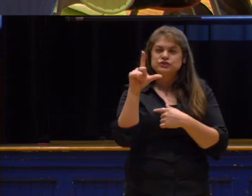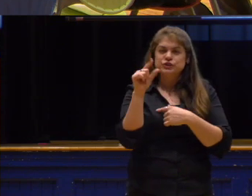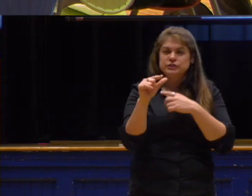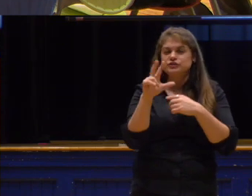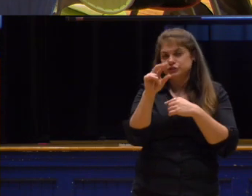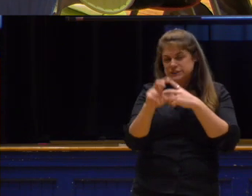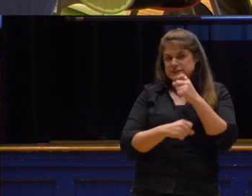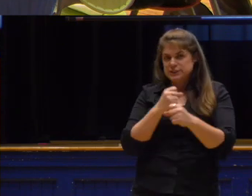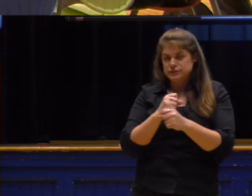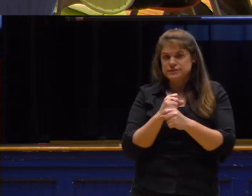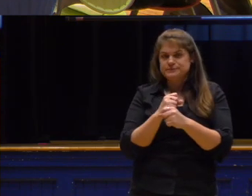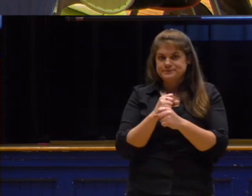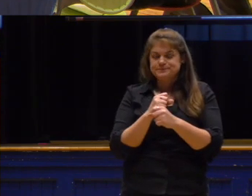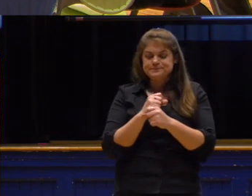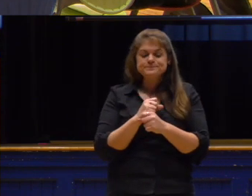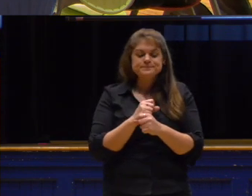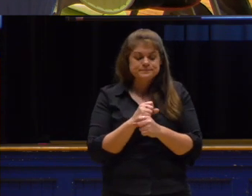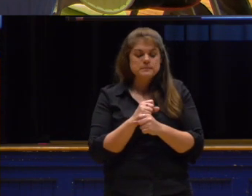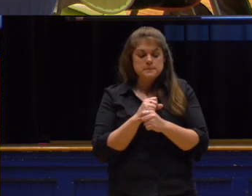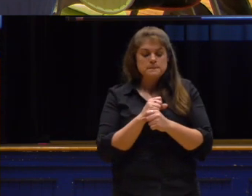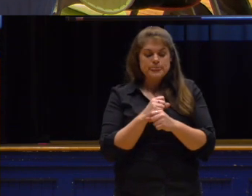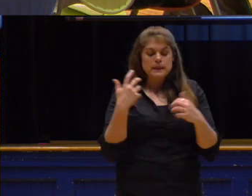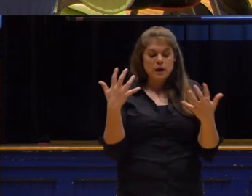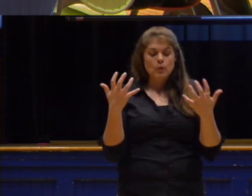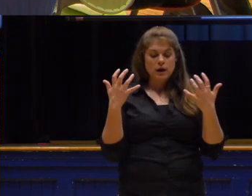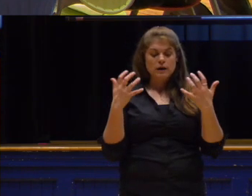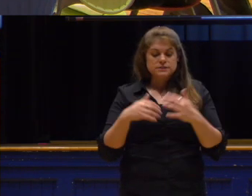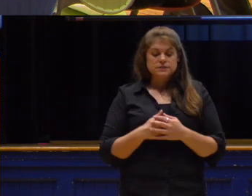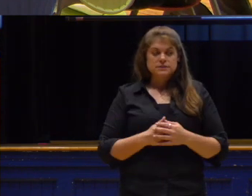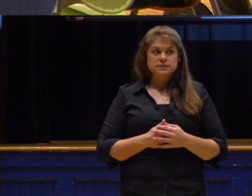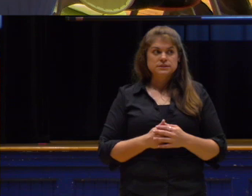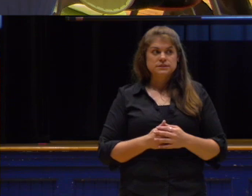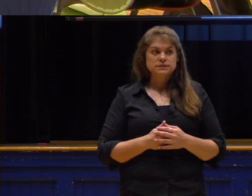30 years for Forest Park. I would like to